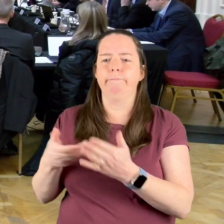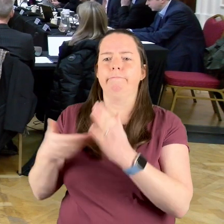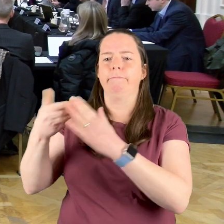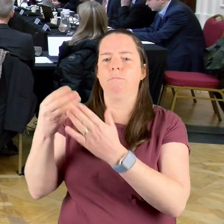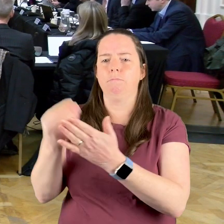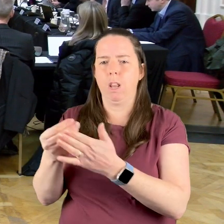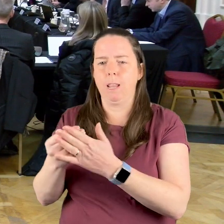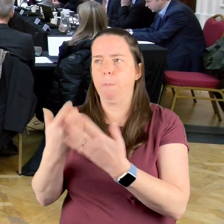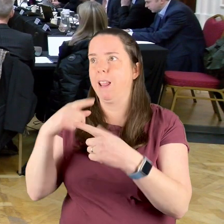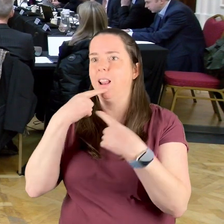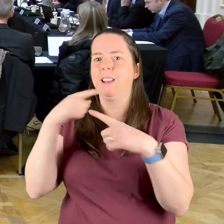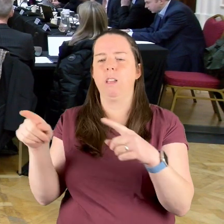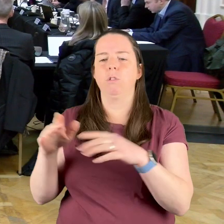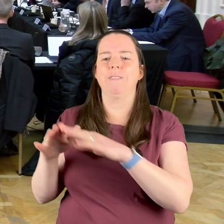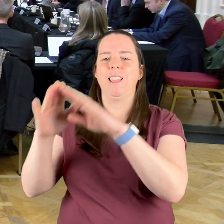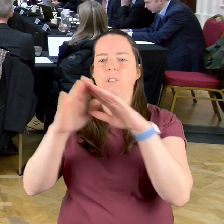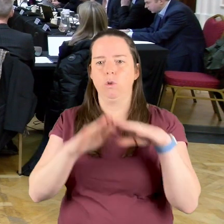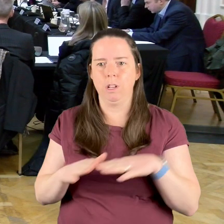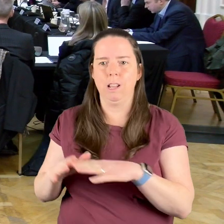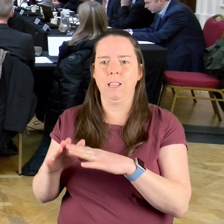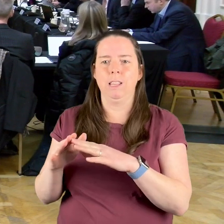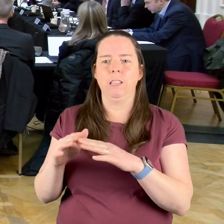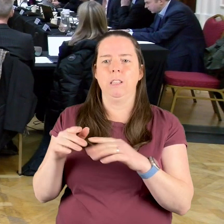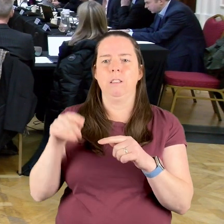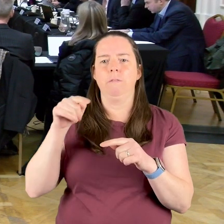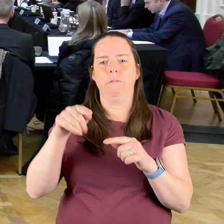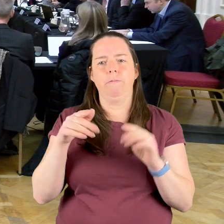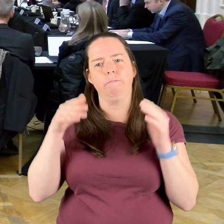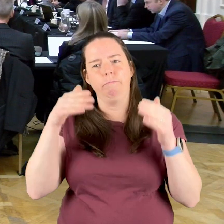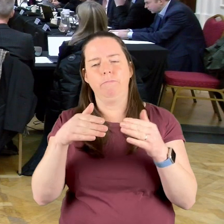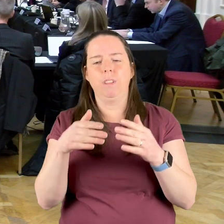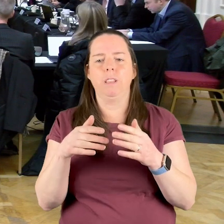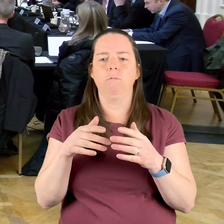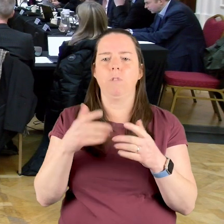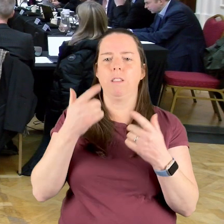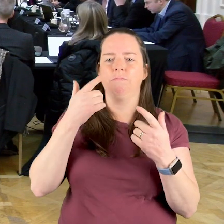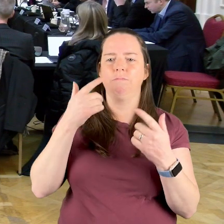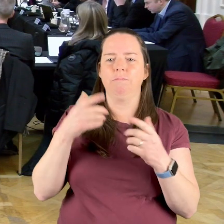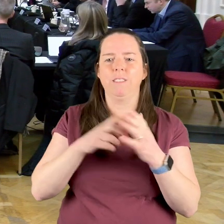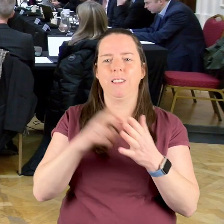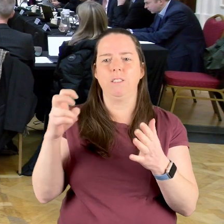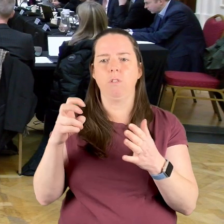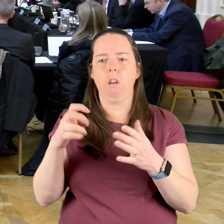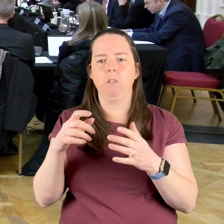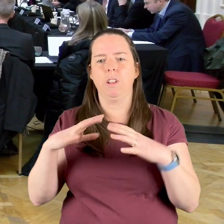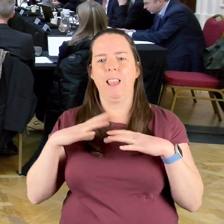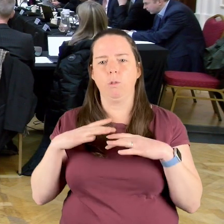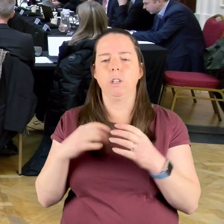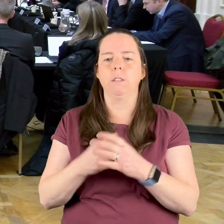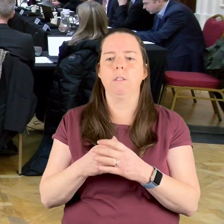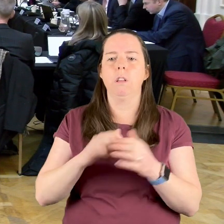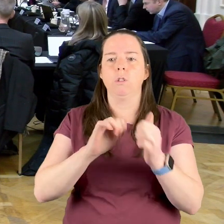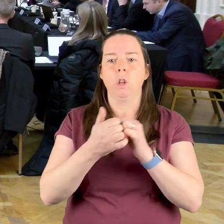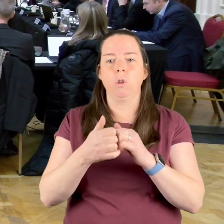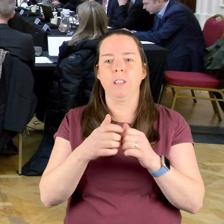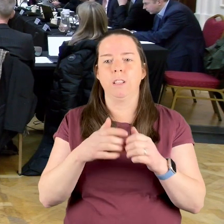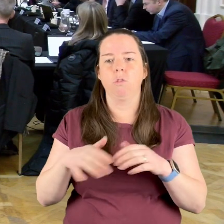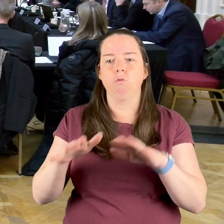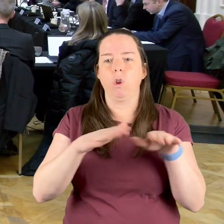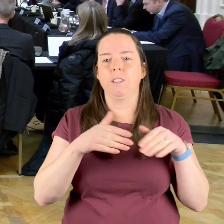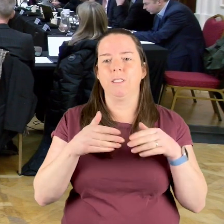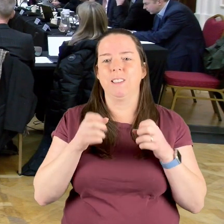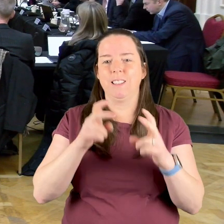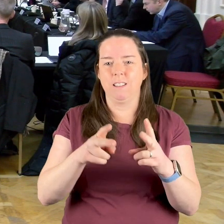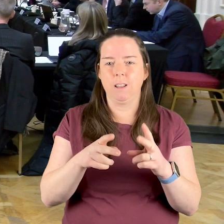been announced nationally is around discharge lounges. So colleagues across the system, and thank you for the very